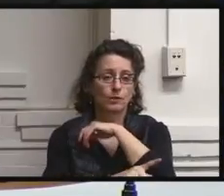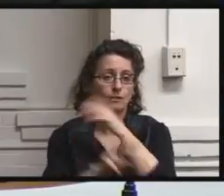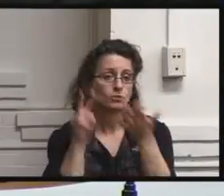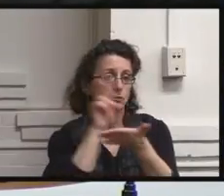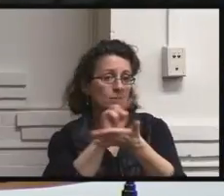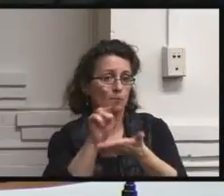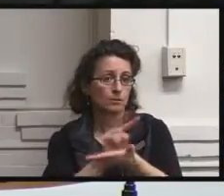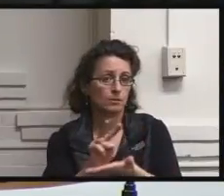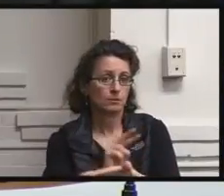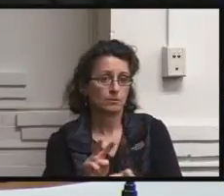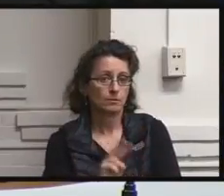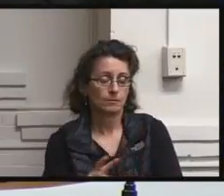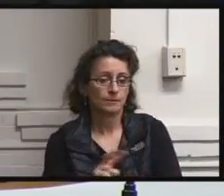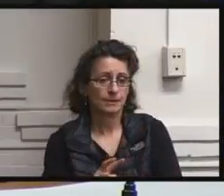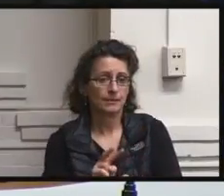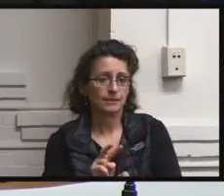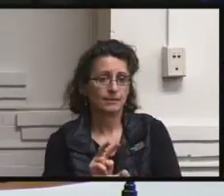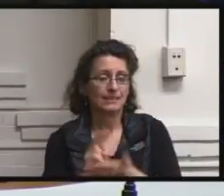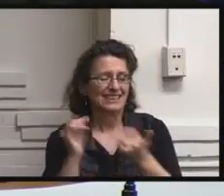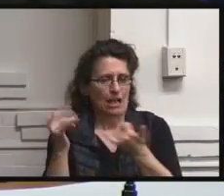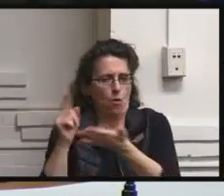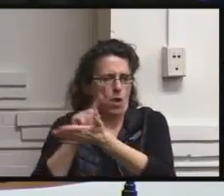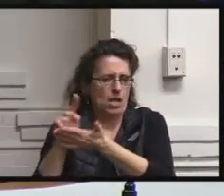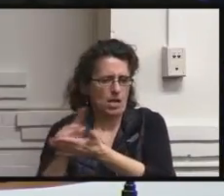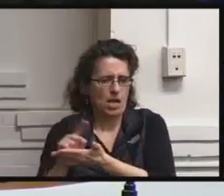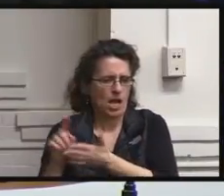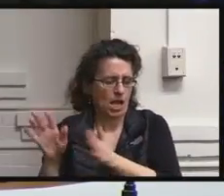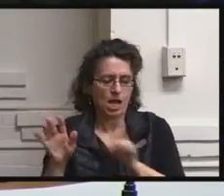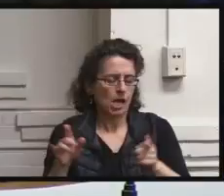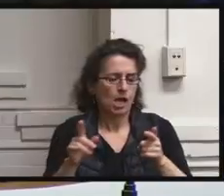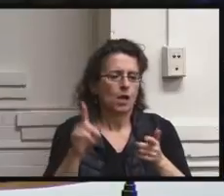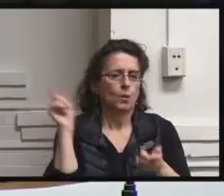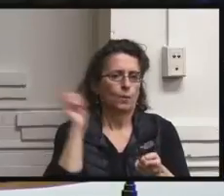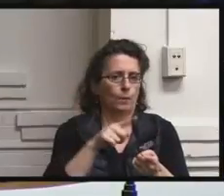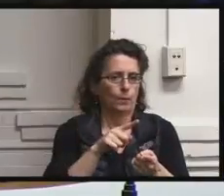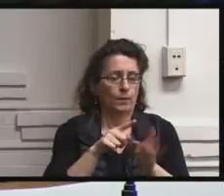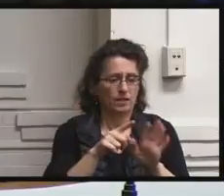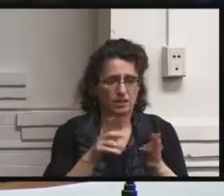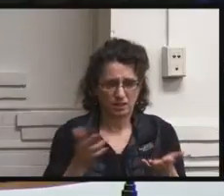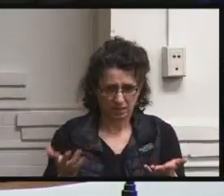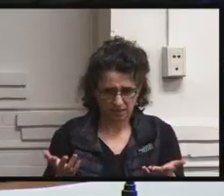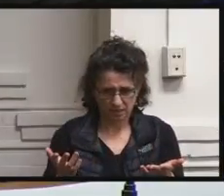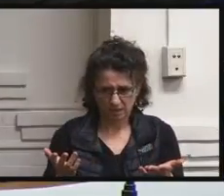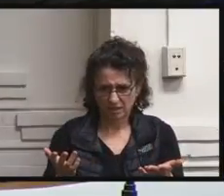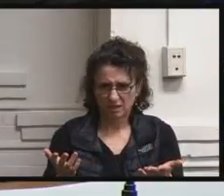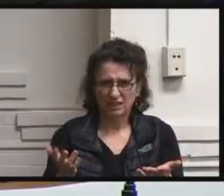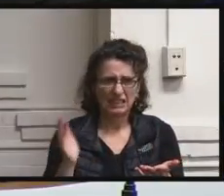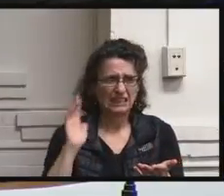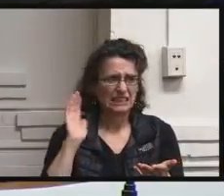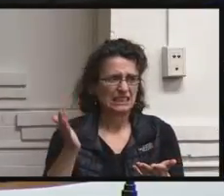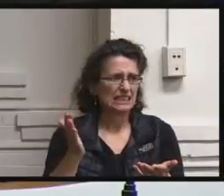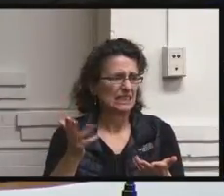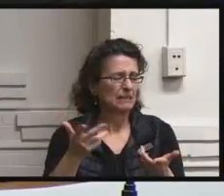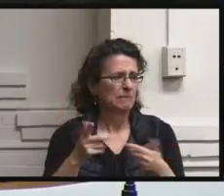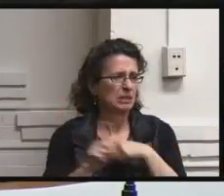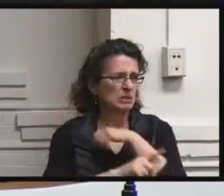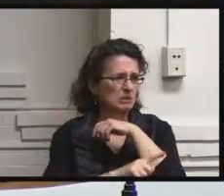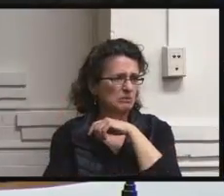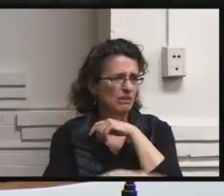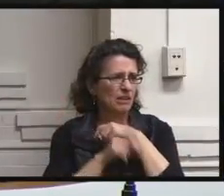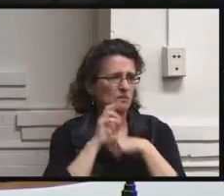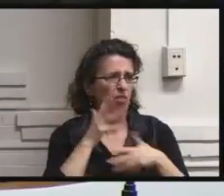being every other week instead of every week, then won't there be lots of material out in the community rotting and